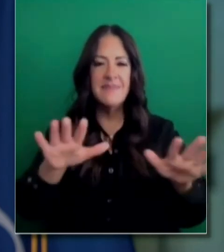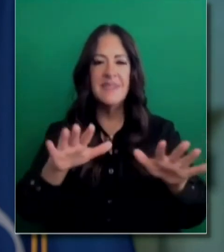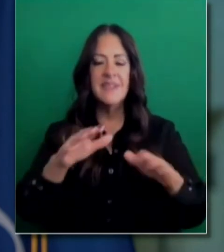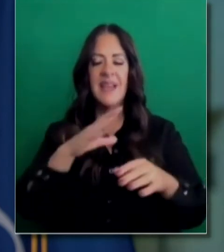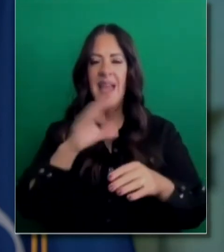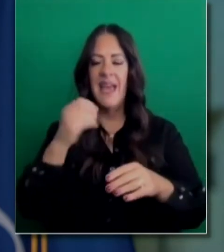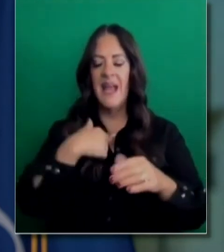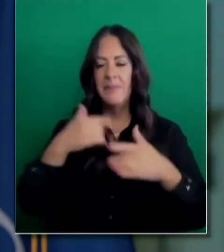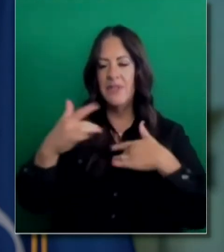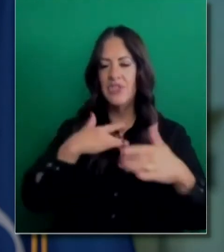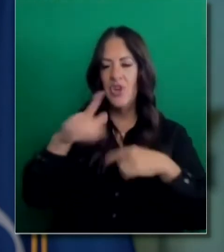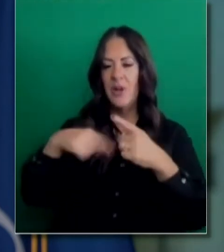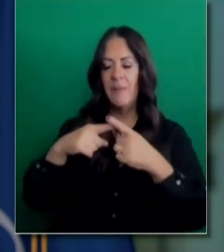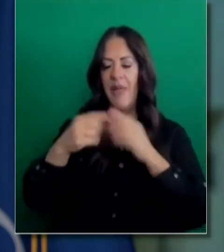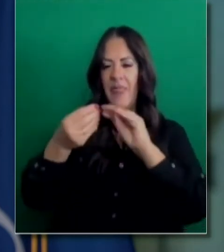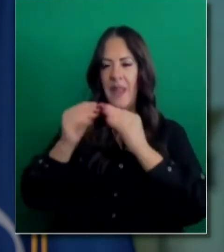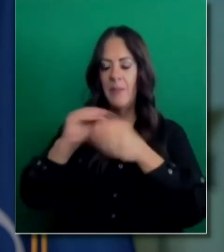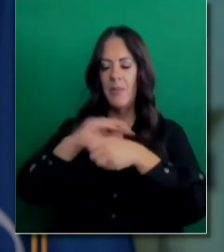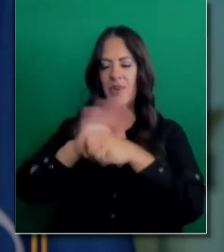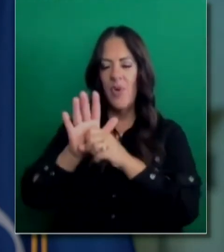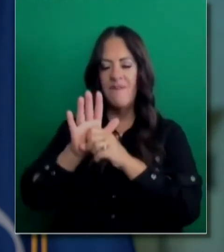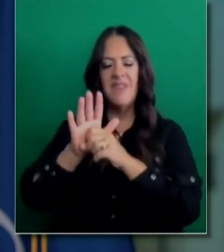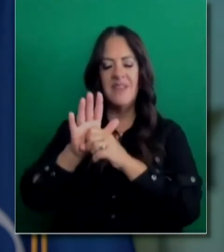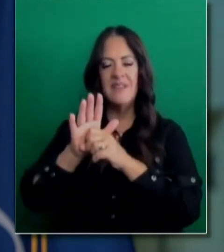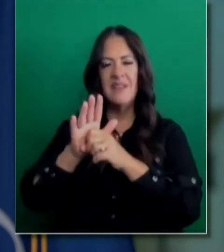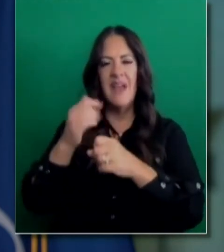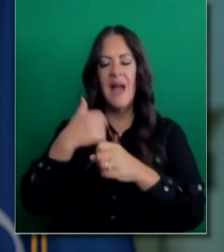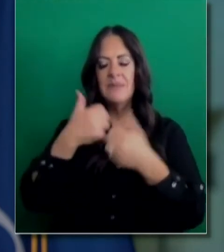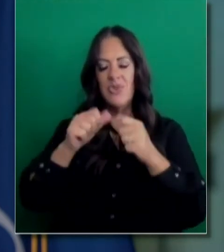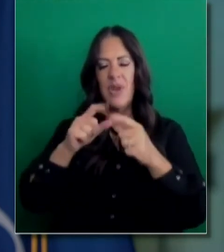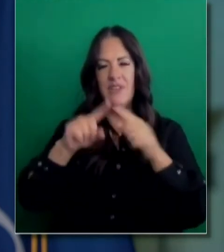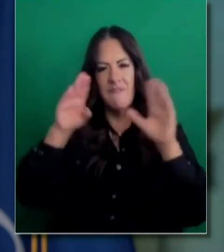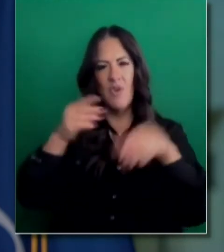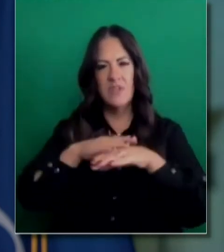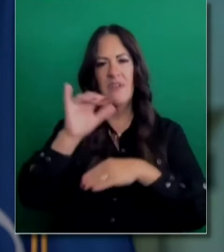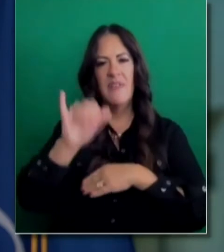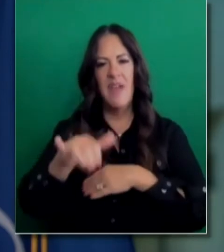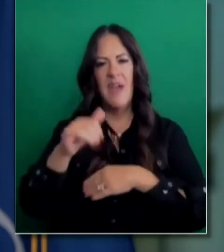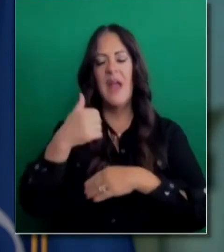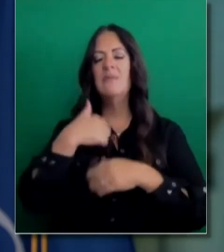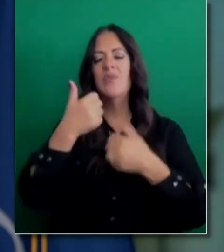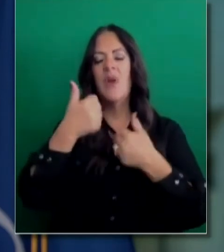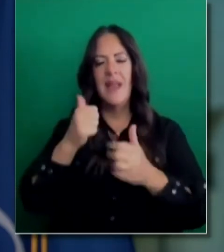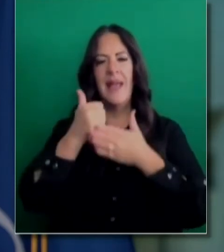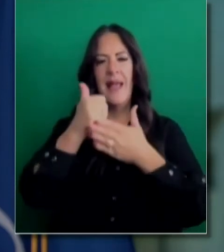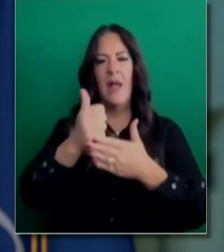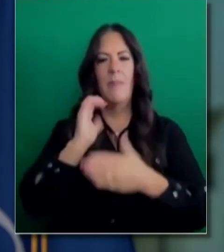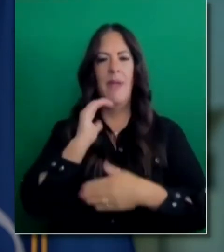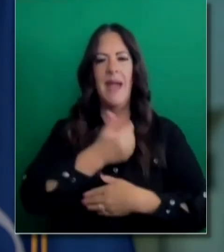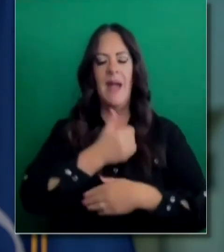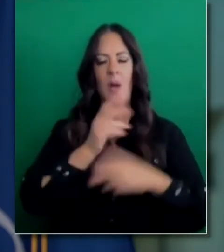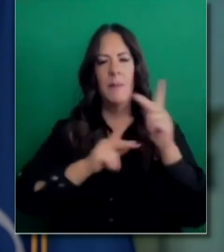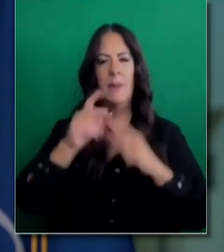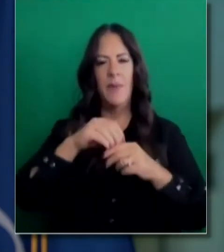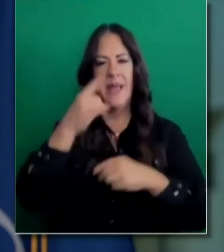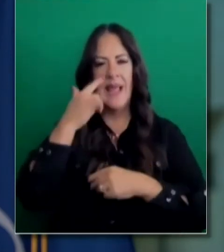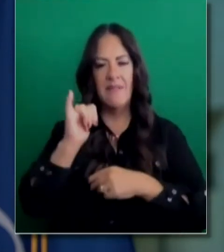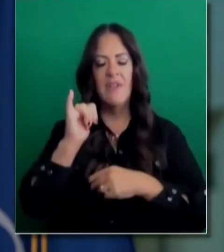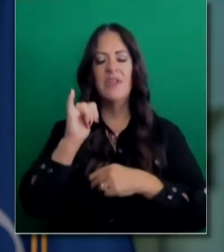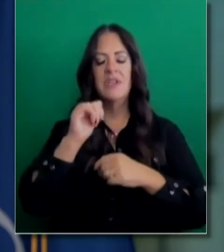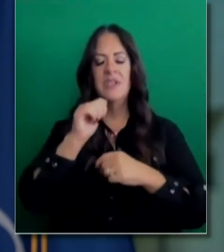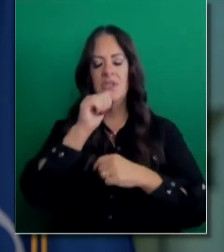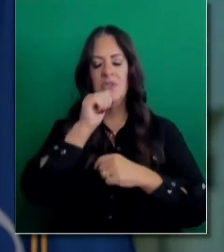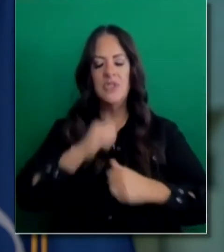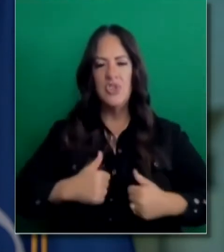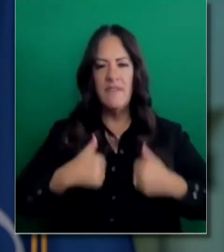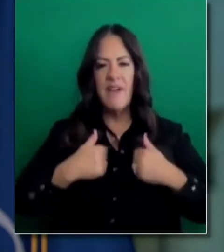trying to drive to get us through this extraordinarily challenging period. And I appreciate that focus,